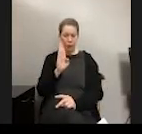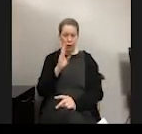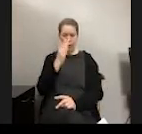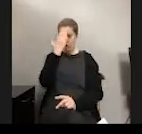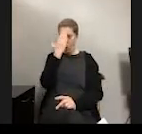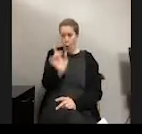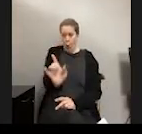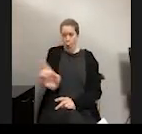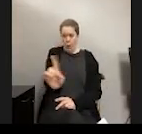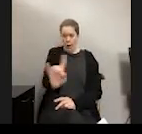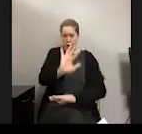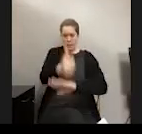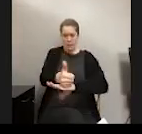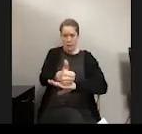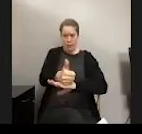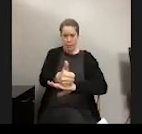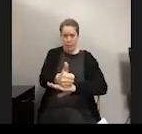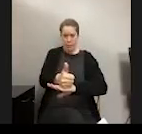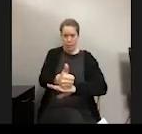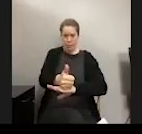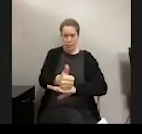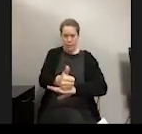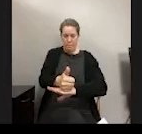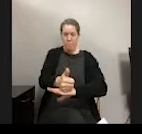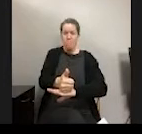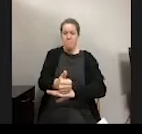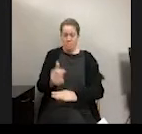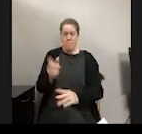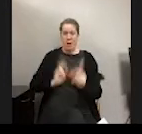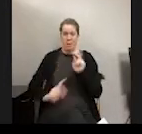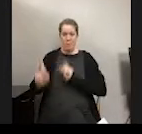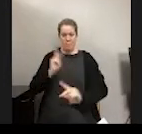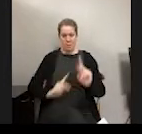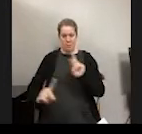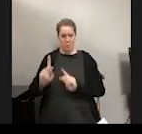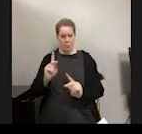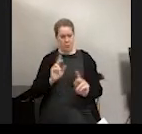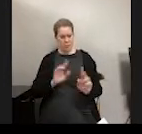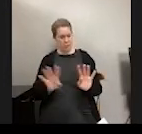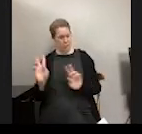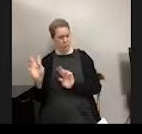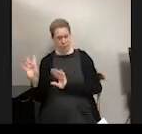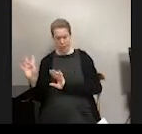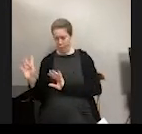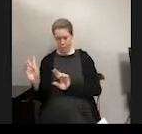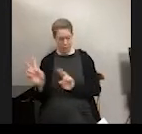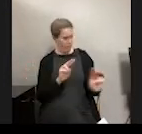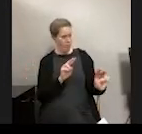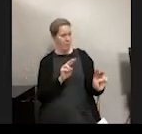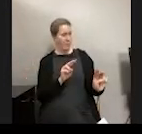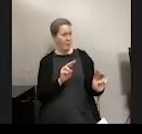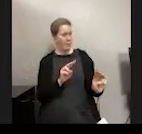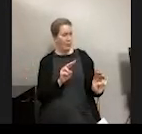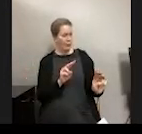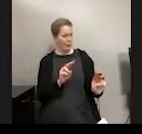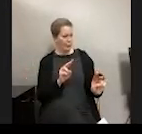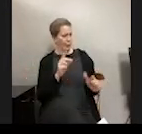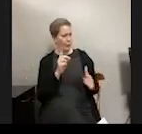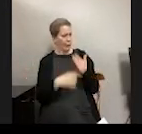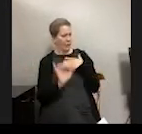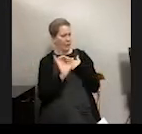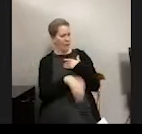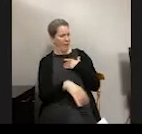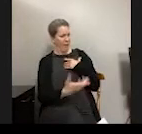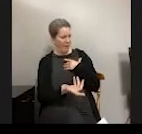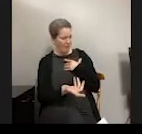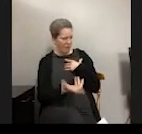going to be lots of people that are like, what on earth is this? And then they can come into my world for an hour. To be able to do that really just thrills me.